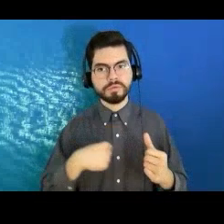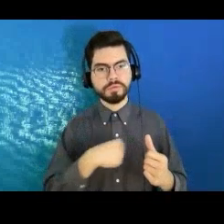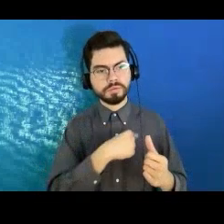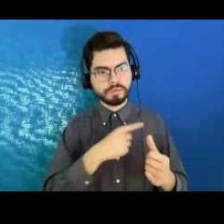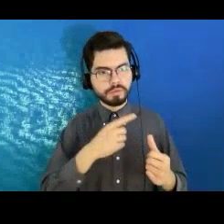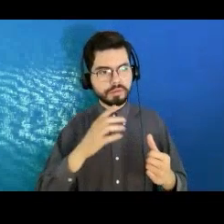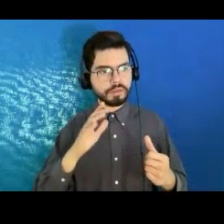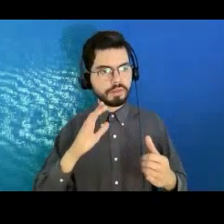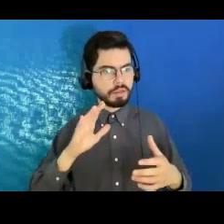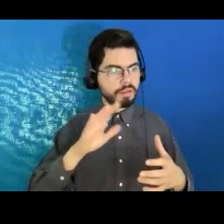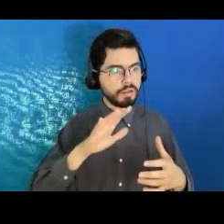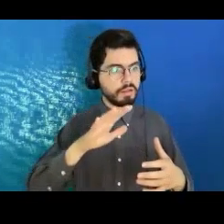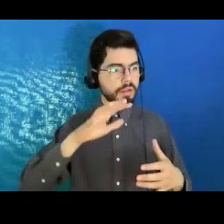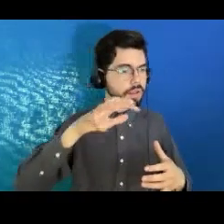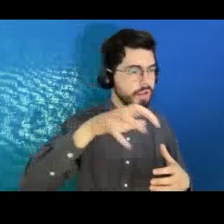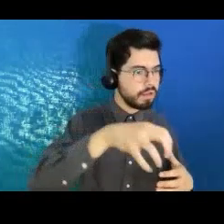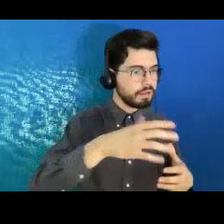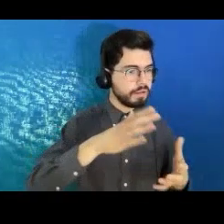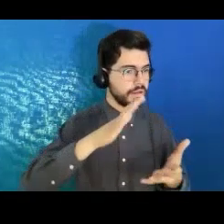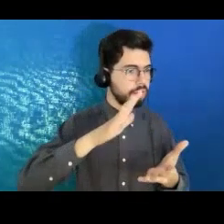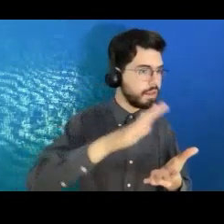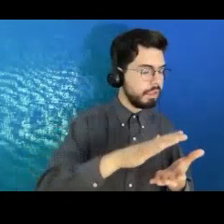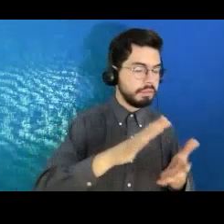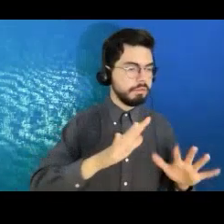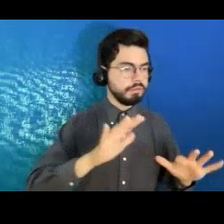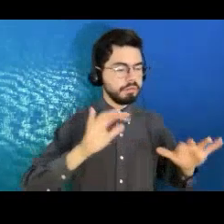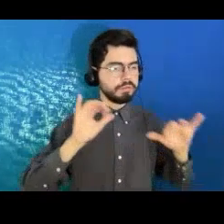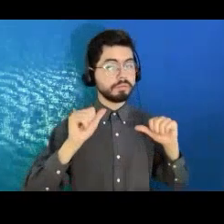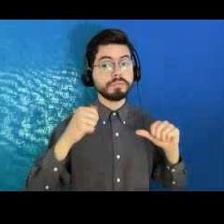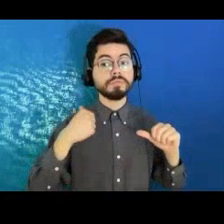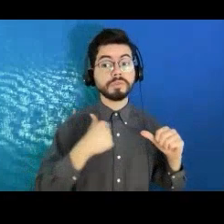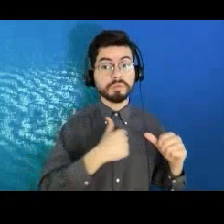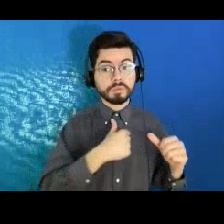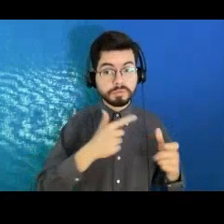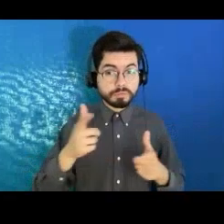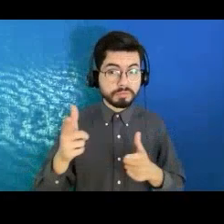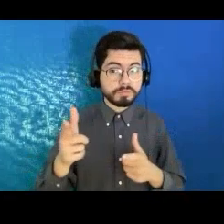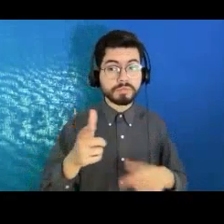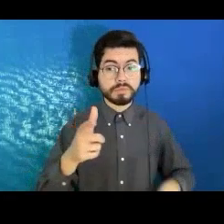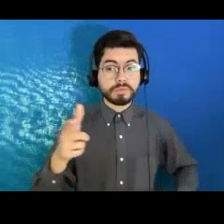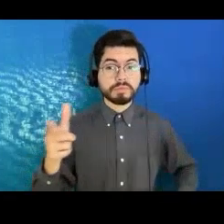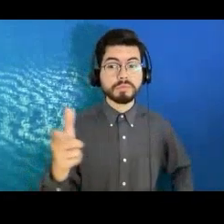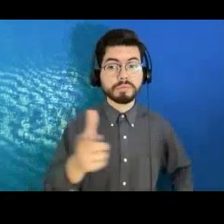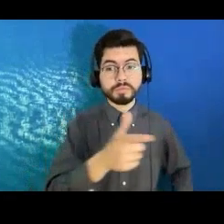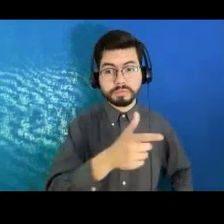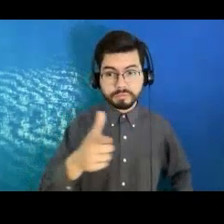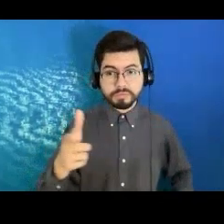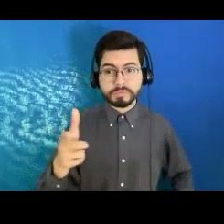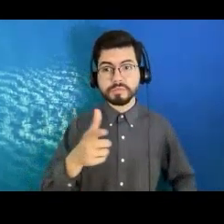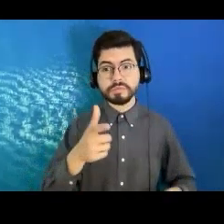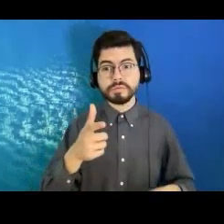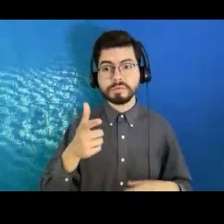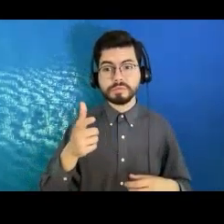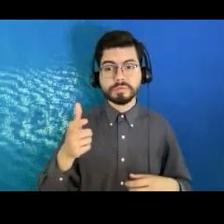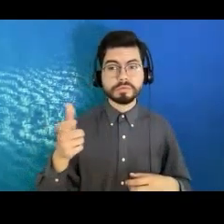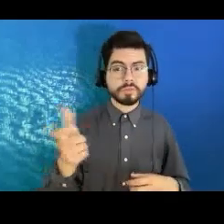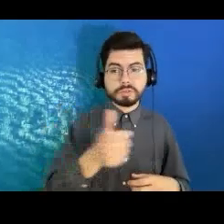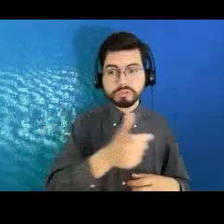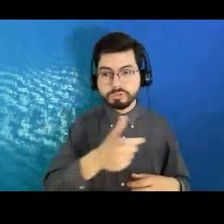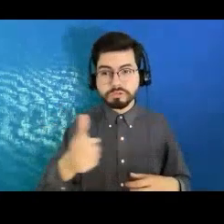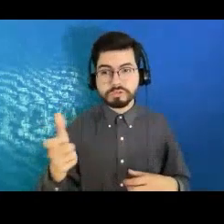we do spray for it and we pull those weeds with, I can't say we know how successful we